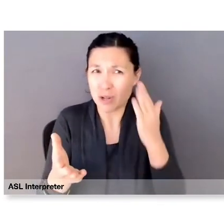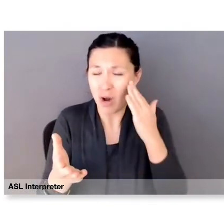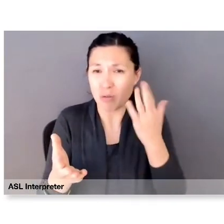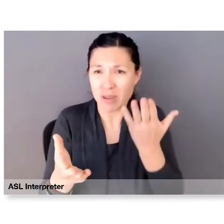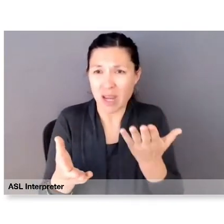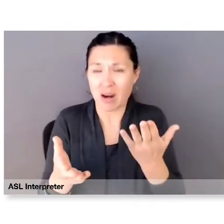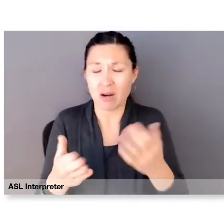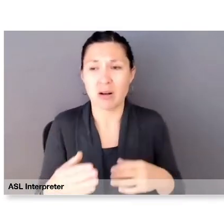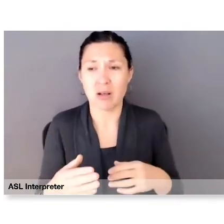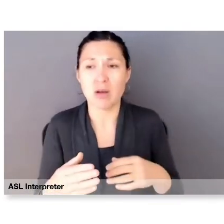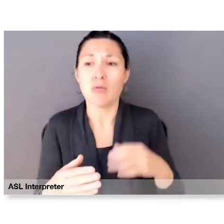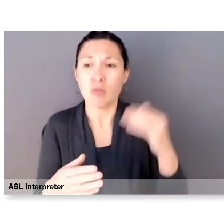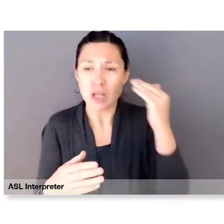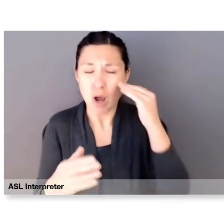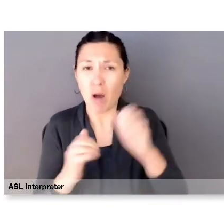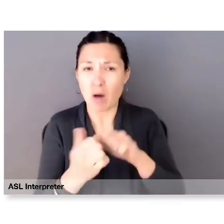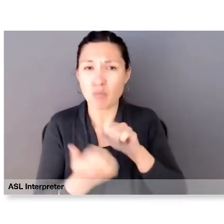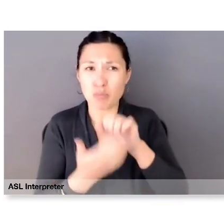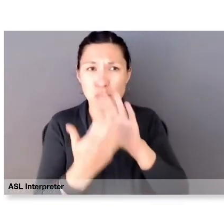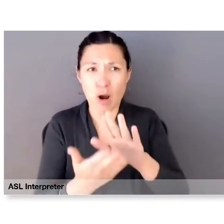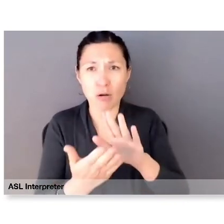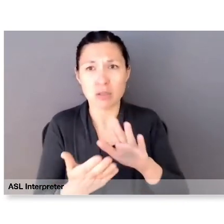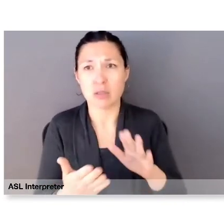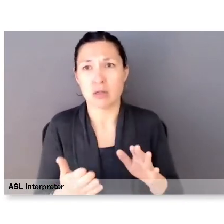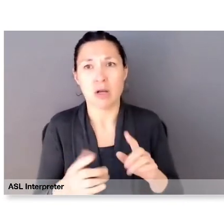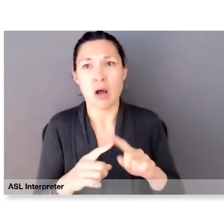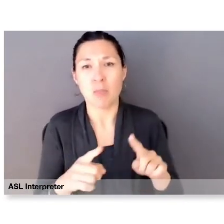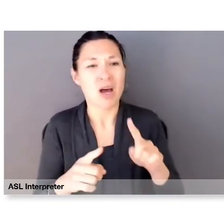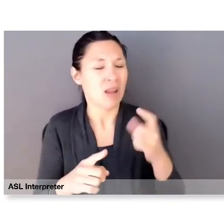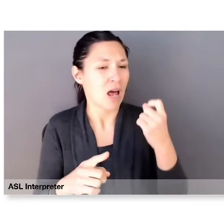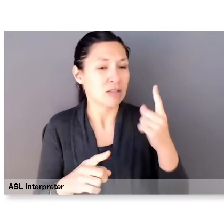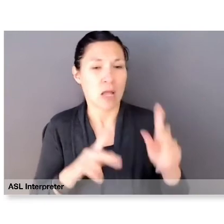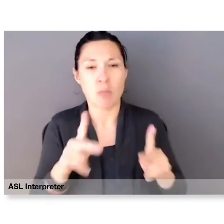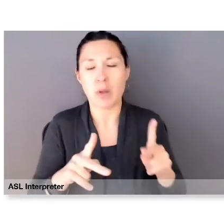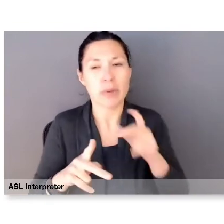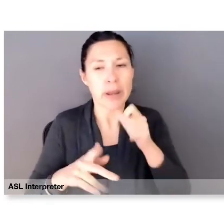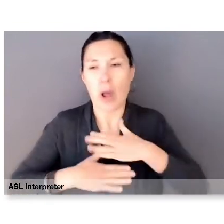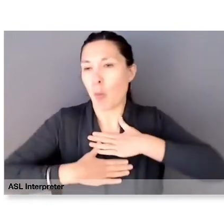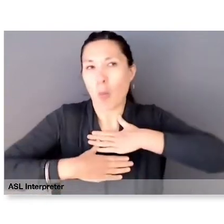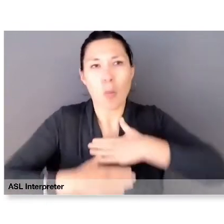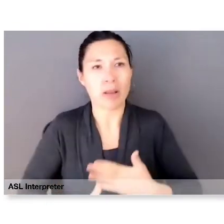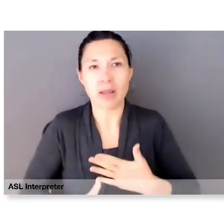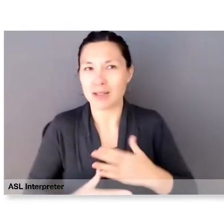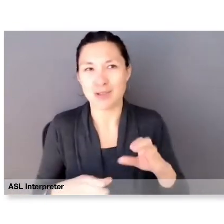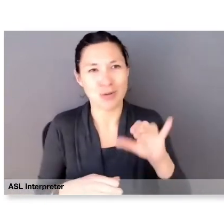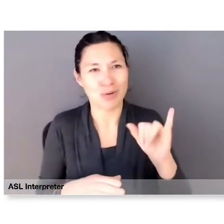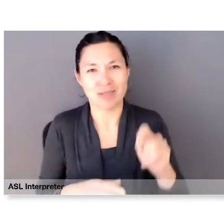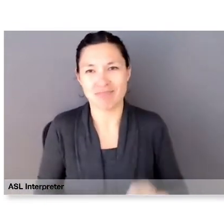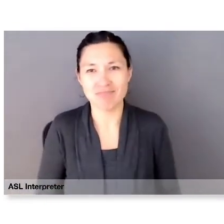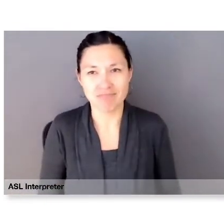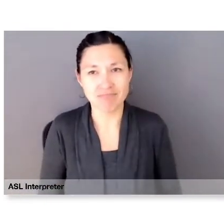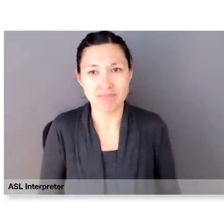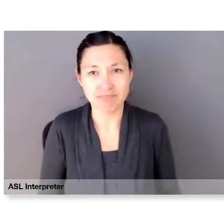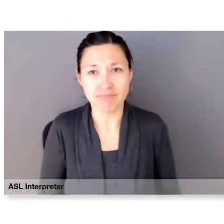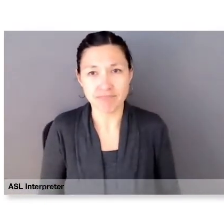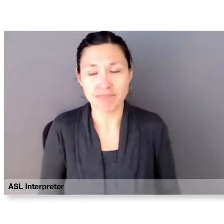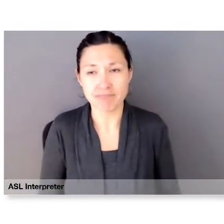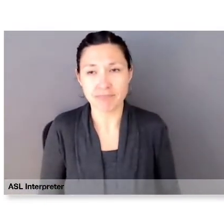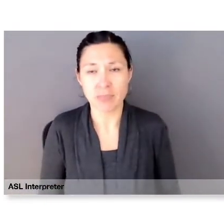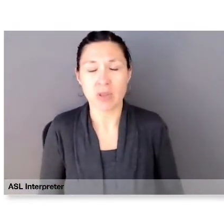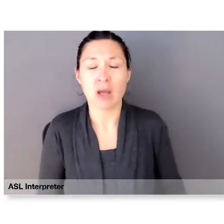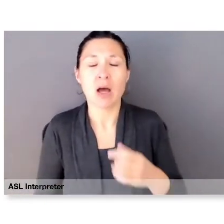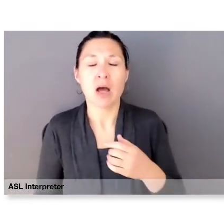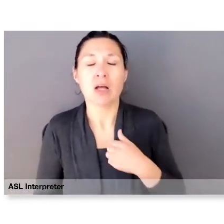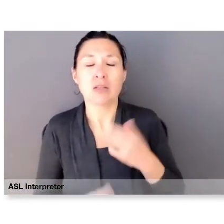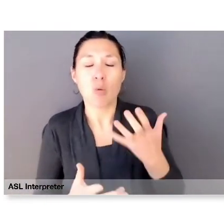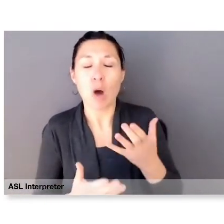how to tackle, and that there's not the social and political will to deal with. And so I want to put on the table this idea that, yes,